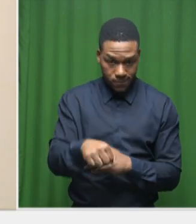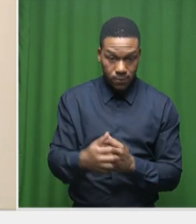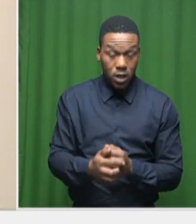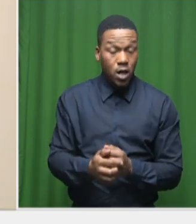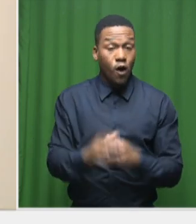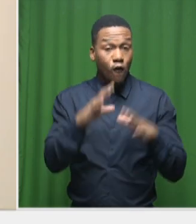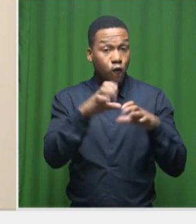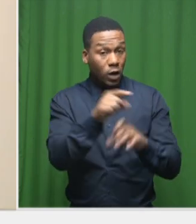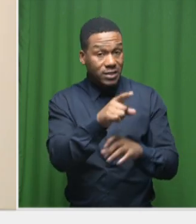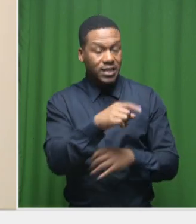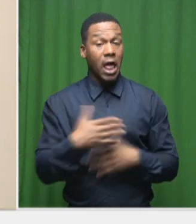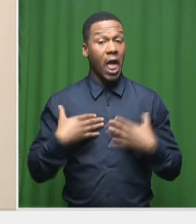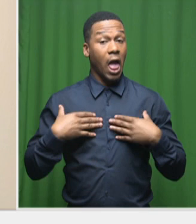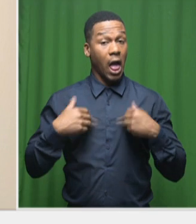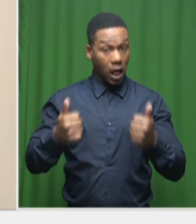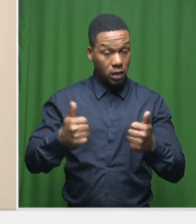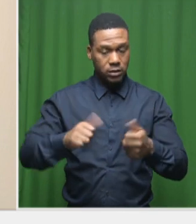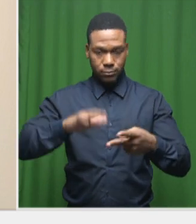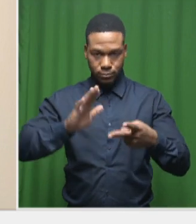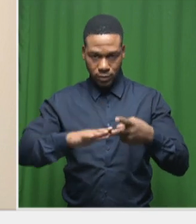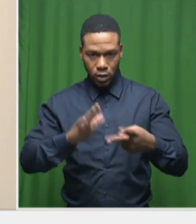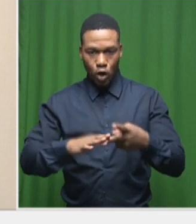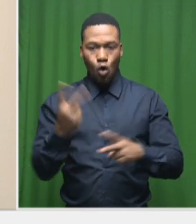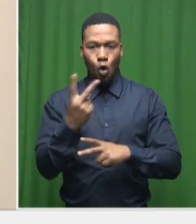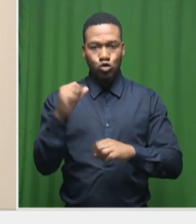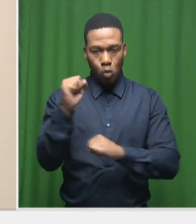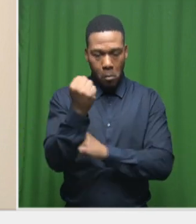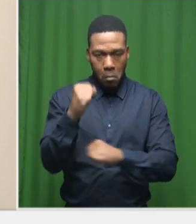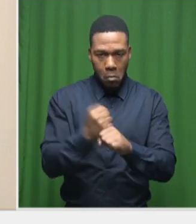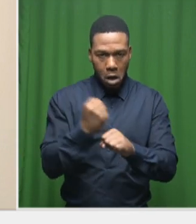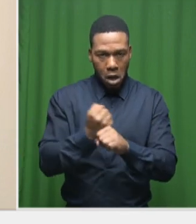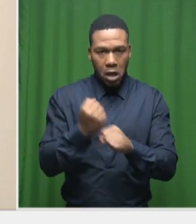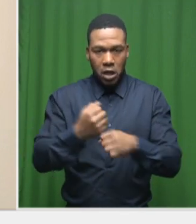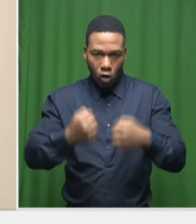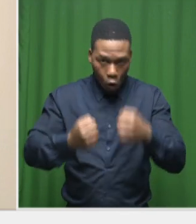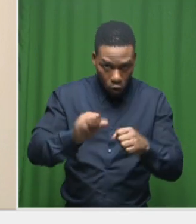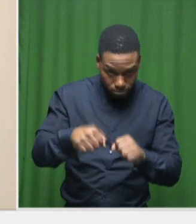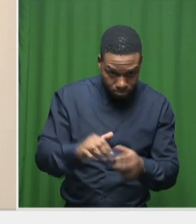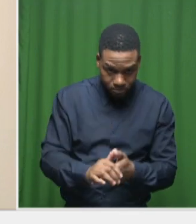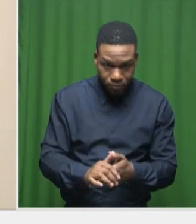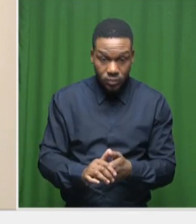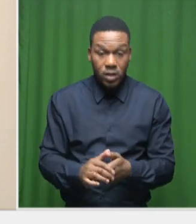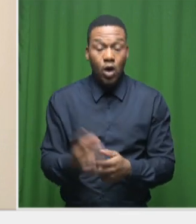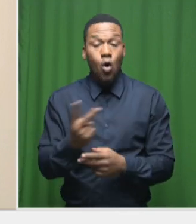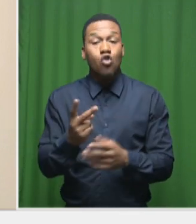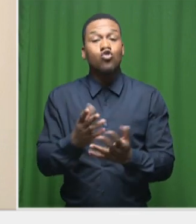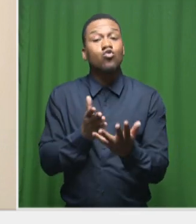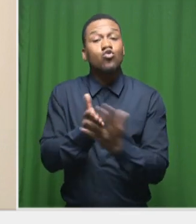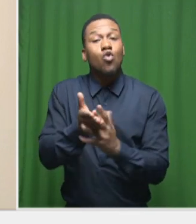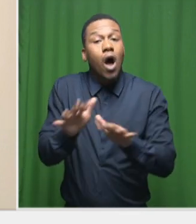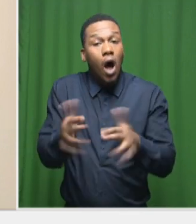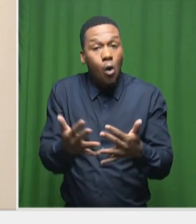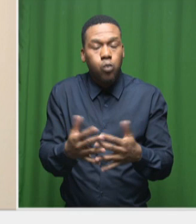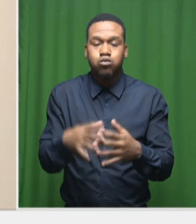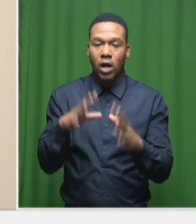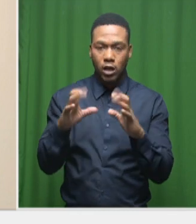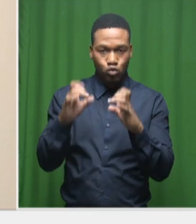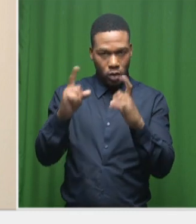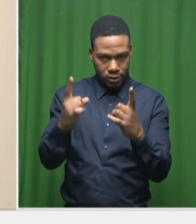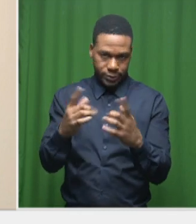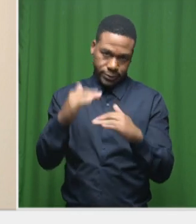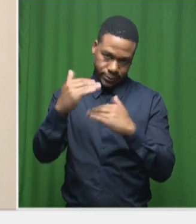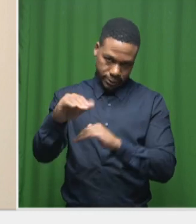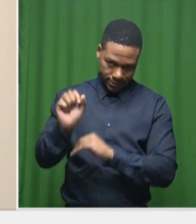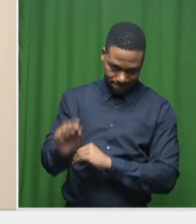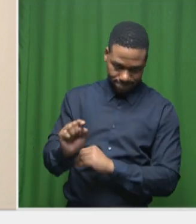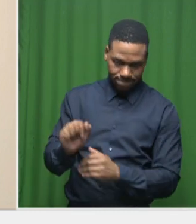health. And through the years, we've then also included the education sector. And I think the important thing with